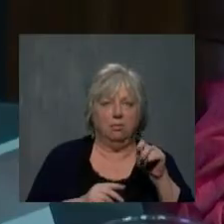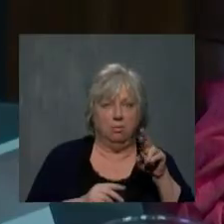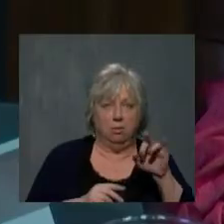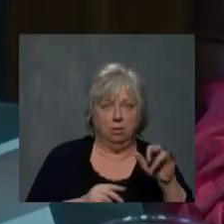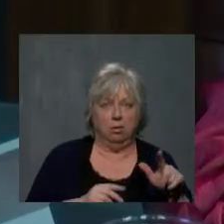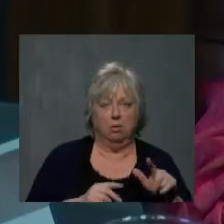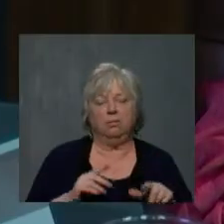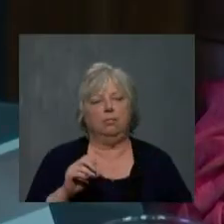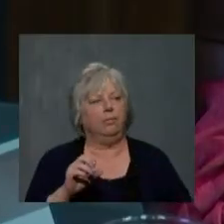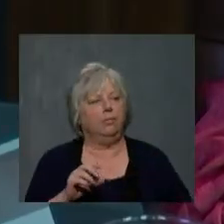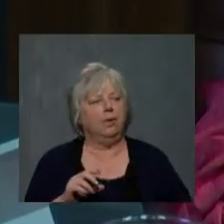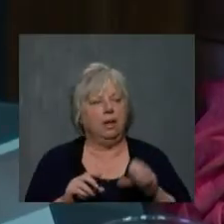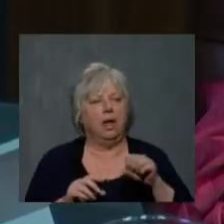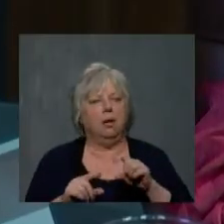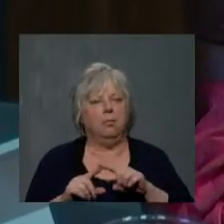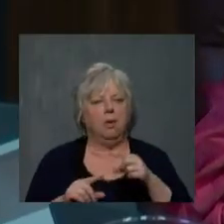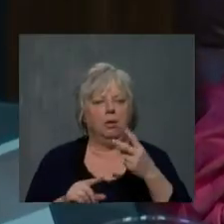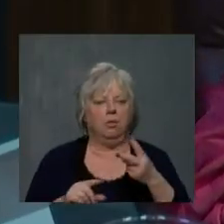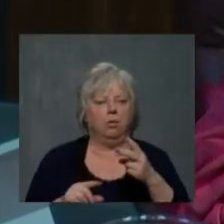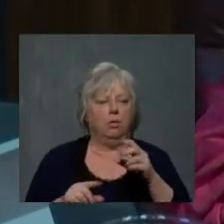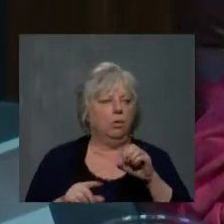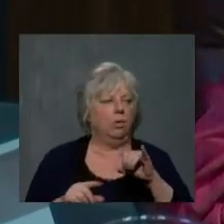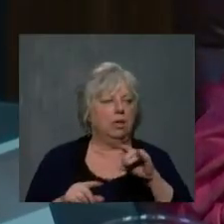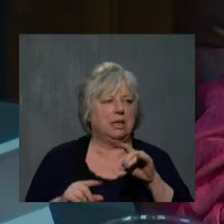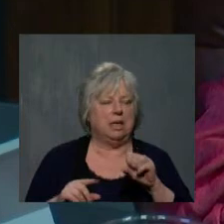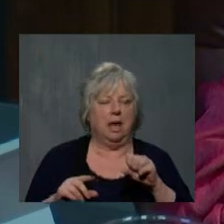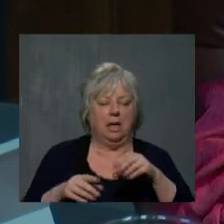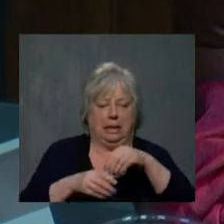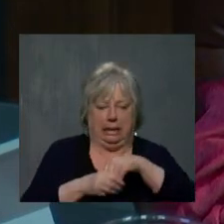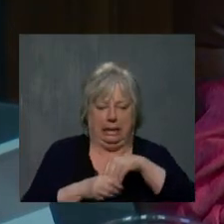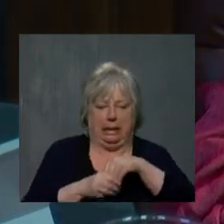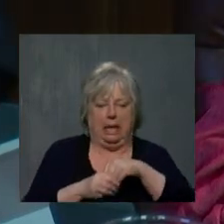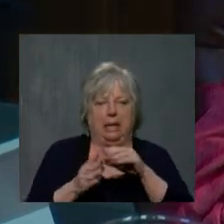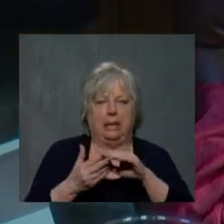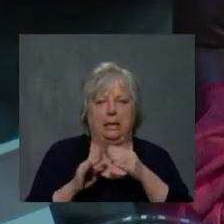but it's two sides of it is inside the city limits.